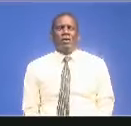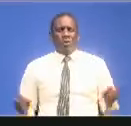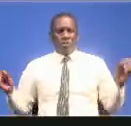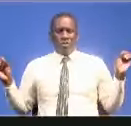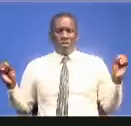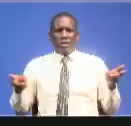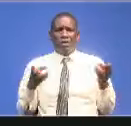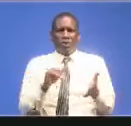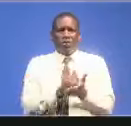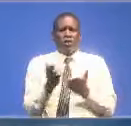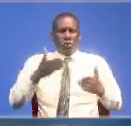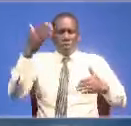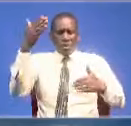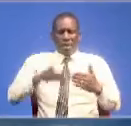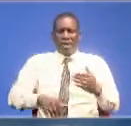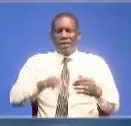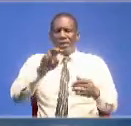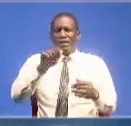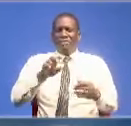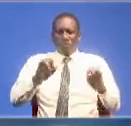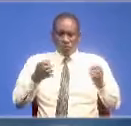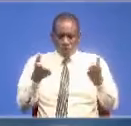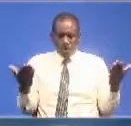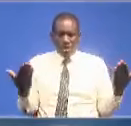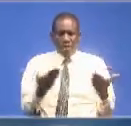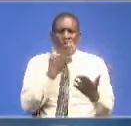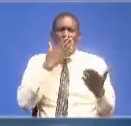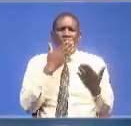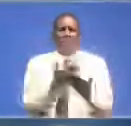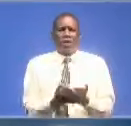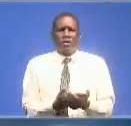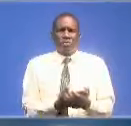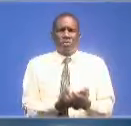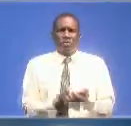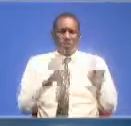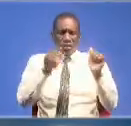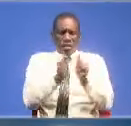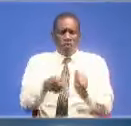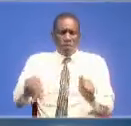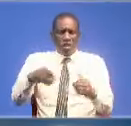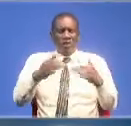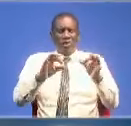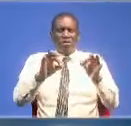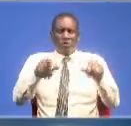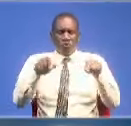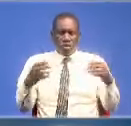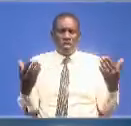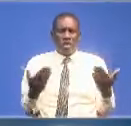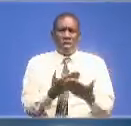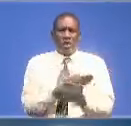All right, and that's where we wrap it up on NTV tonight. Thank you for your valid company. On the sign language